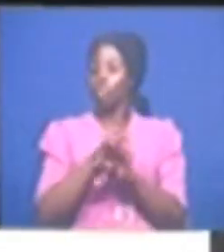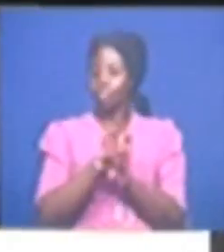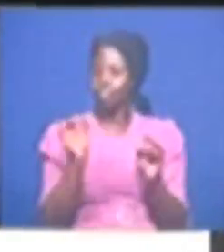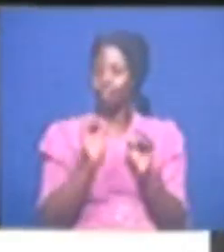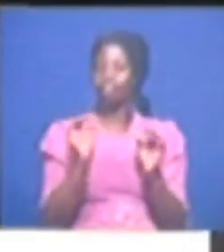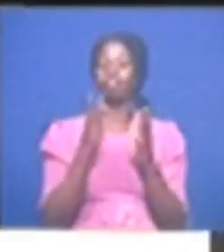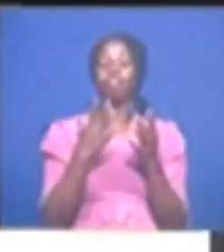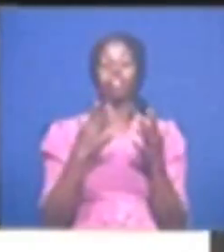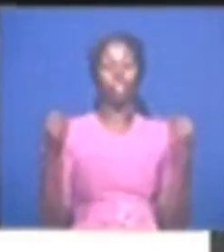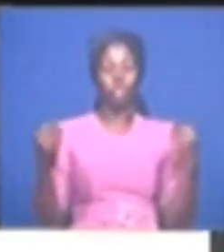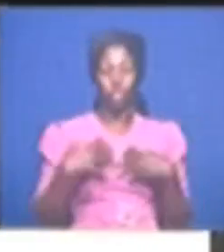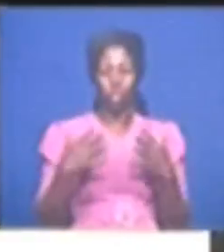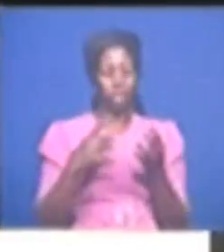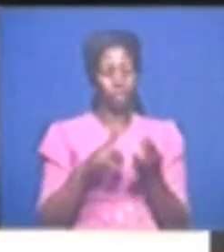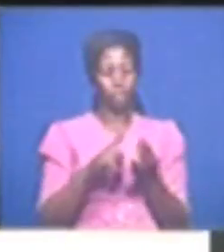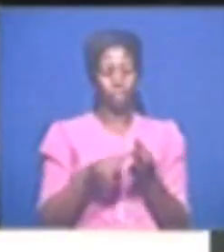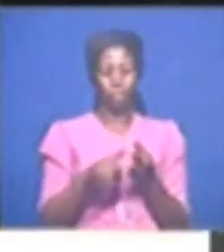astonishing,